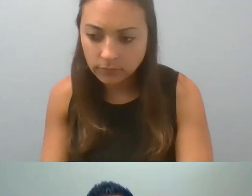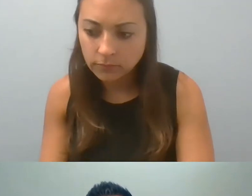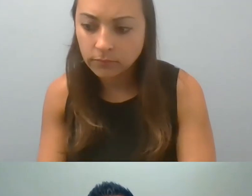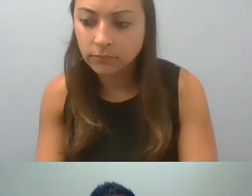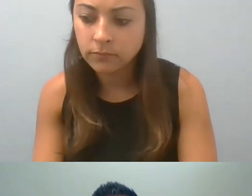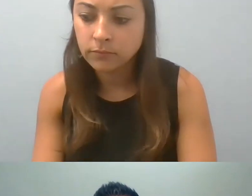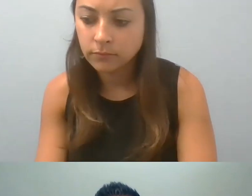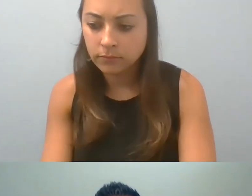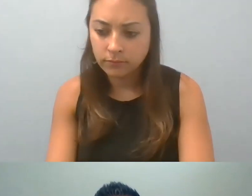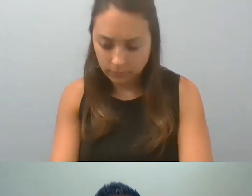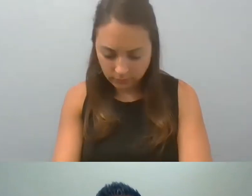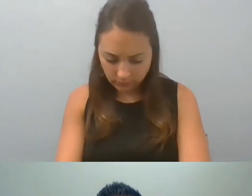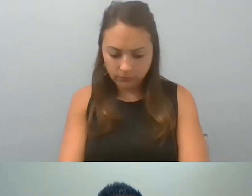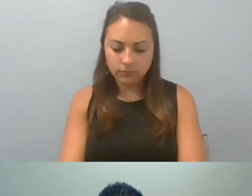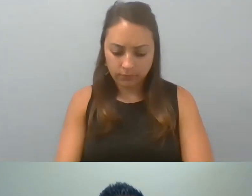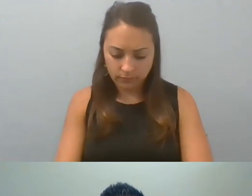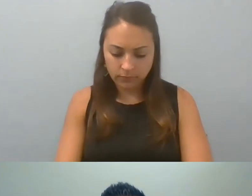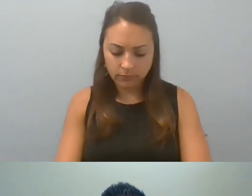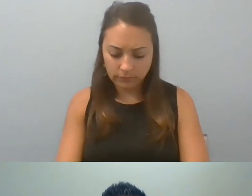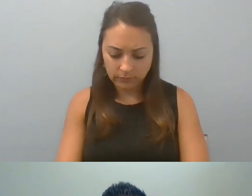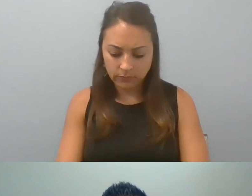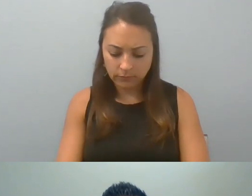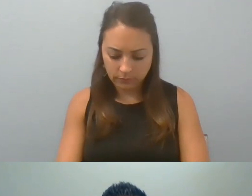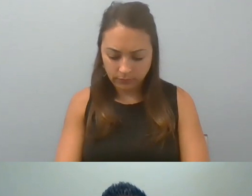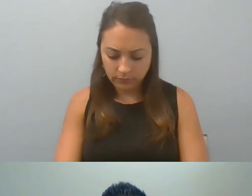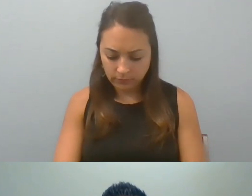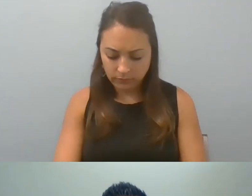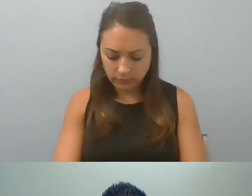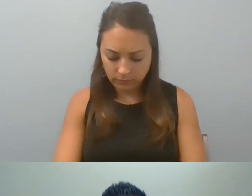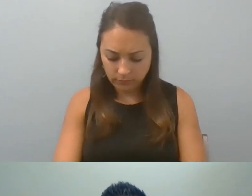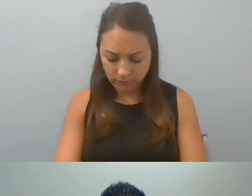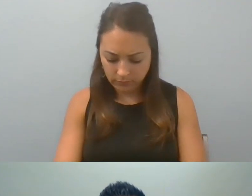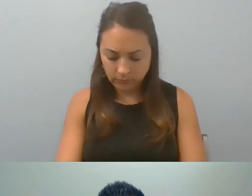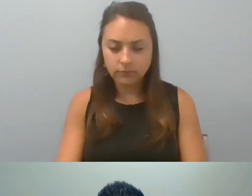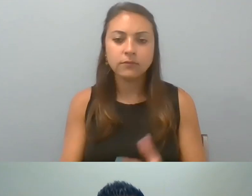also are indicating if there are other things in that dish that would make something not halal.